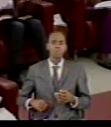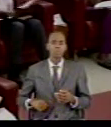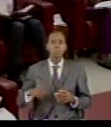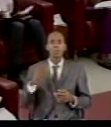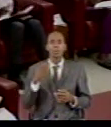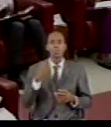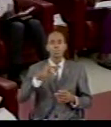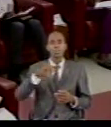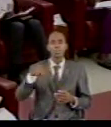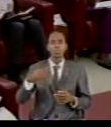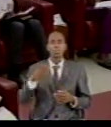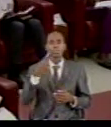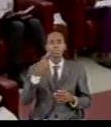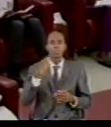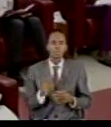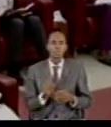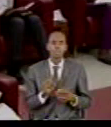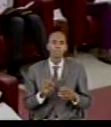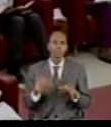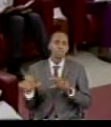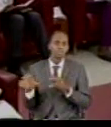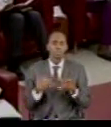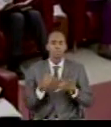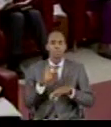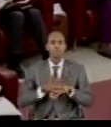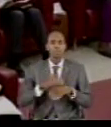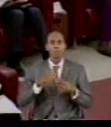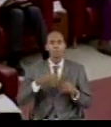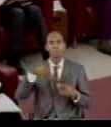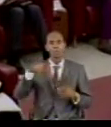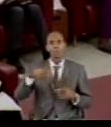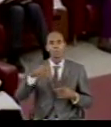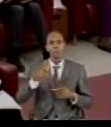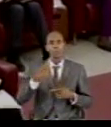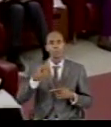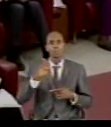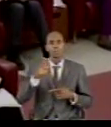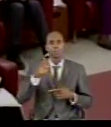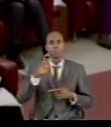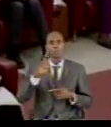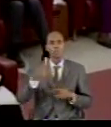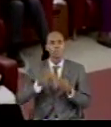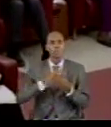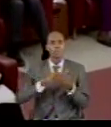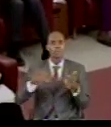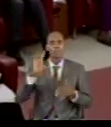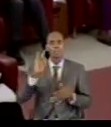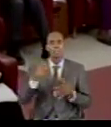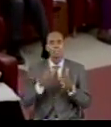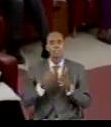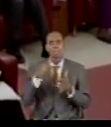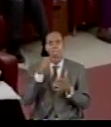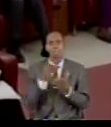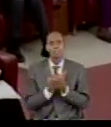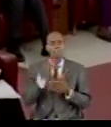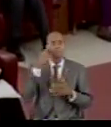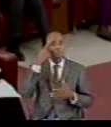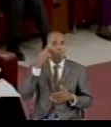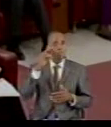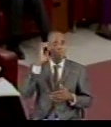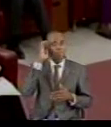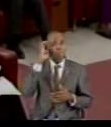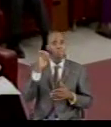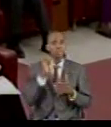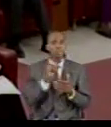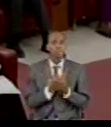Jews committed unto Peter. Look at verse 8. It says, for he that